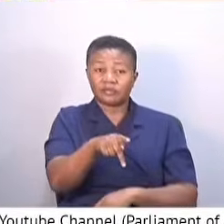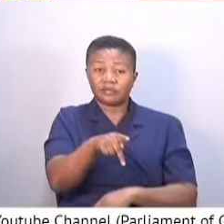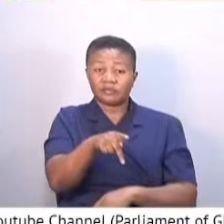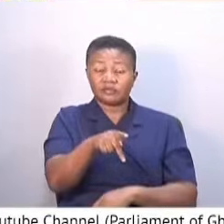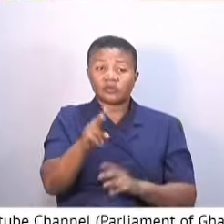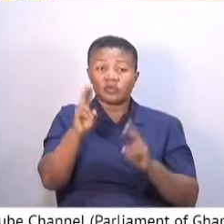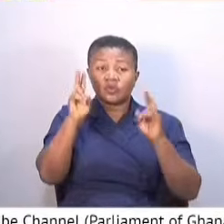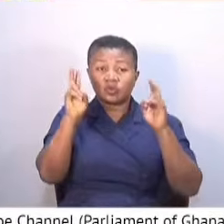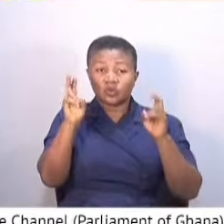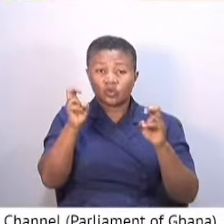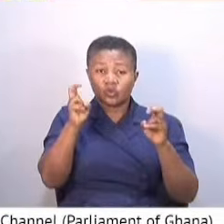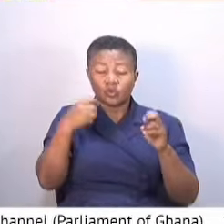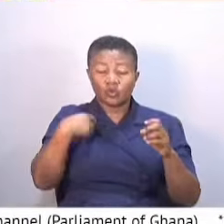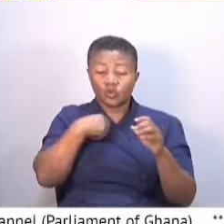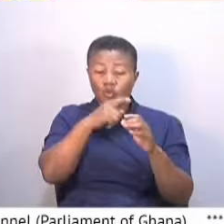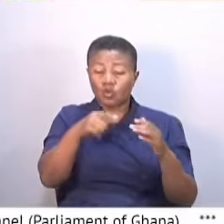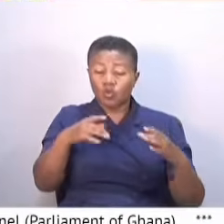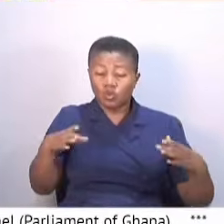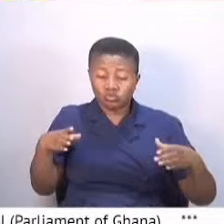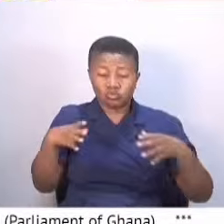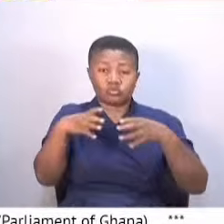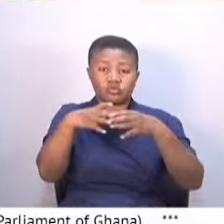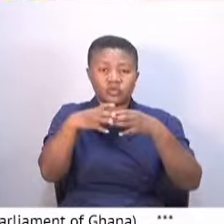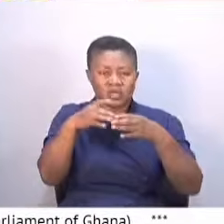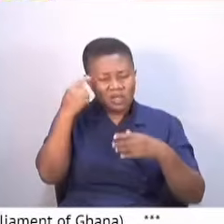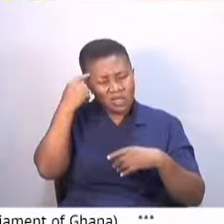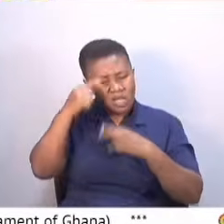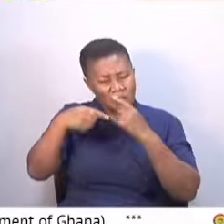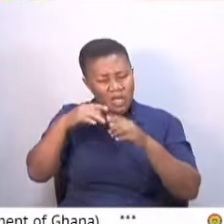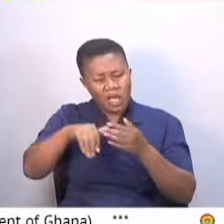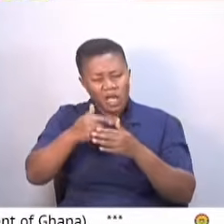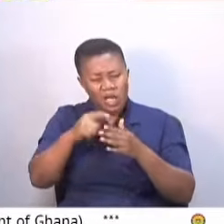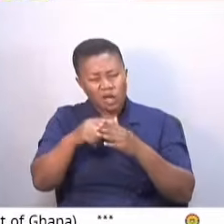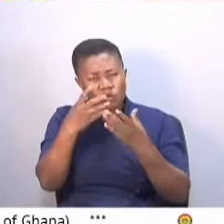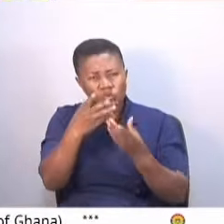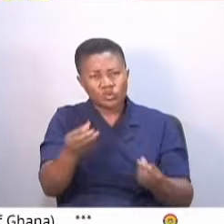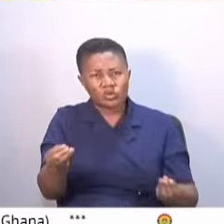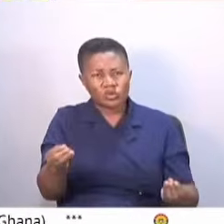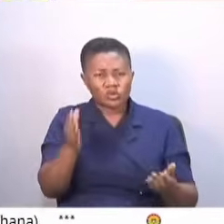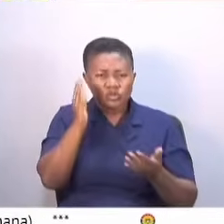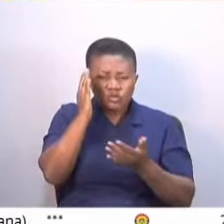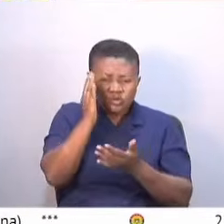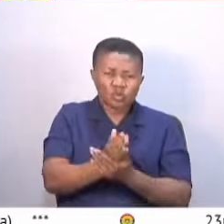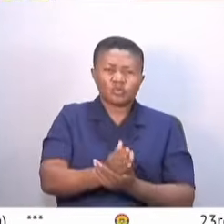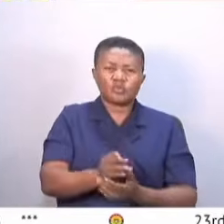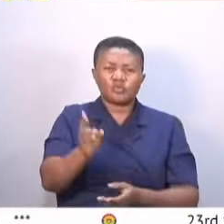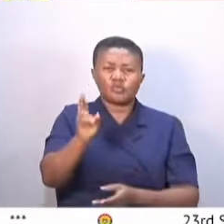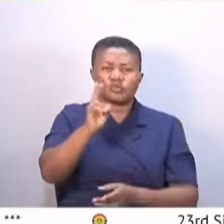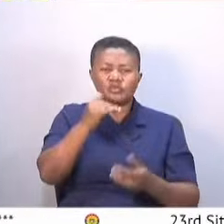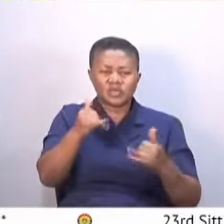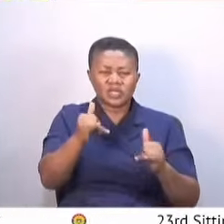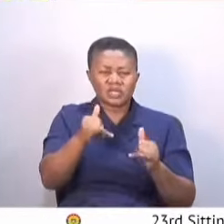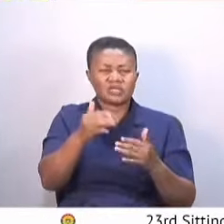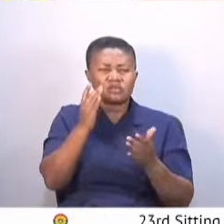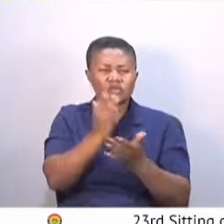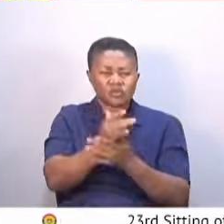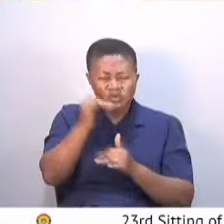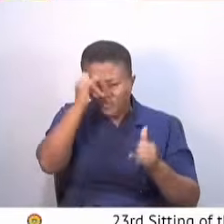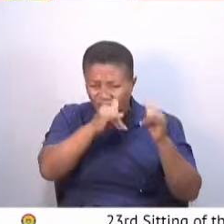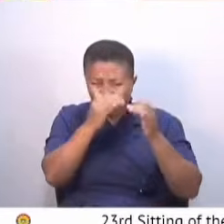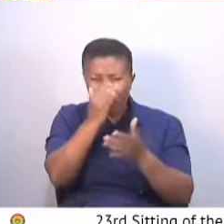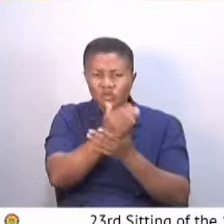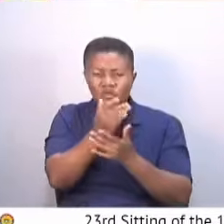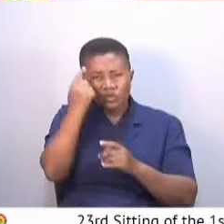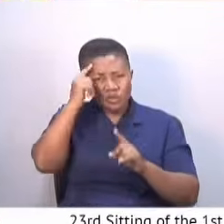issue that we all have to come together and see how we resolve it, and stop playing politics with it. What does this got to do